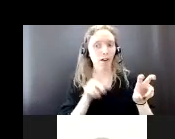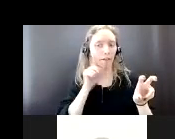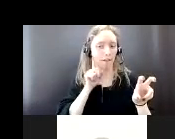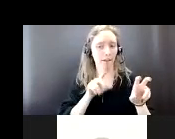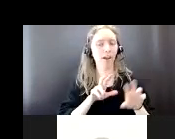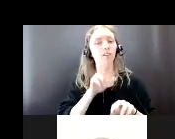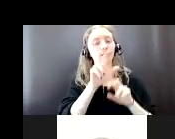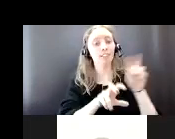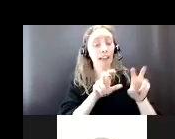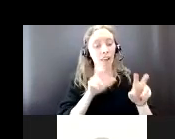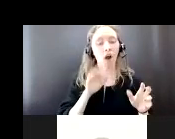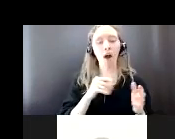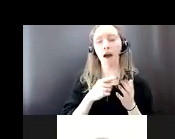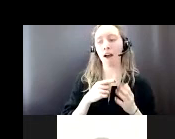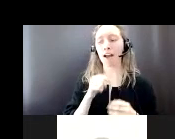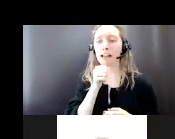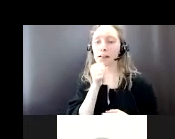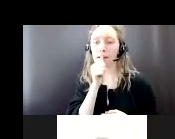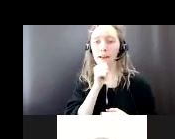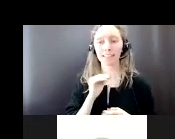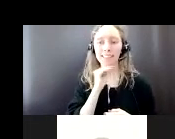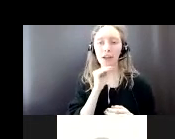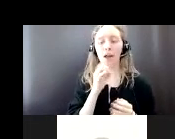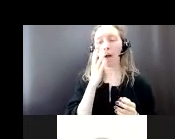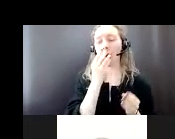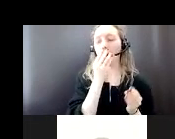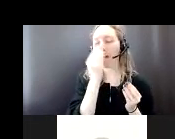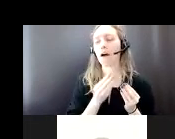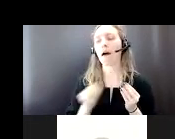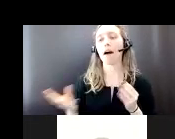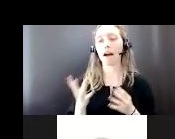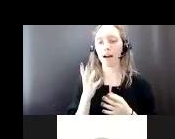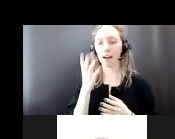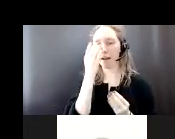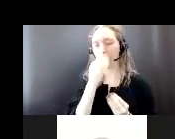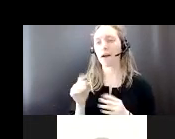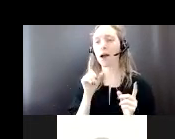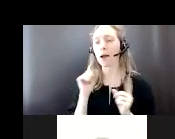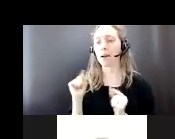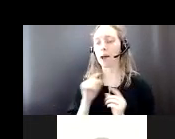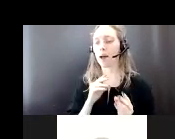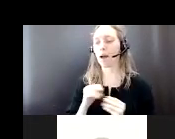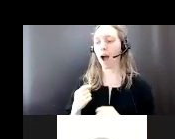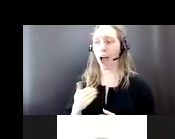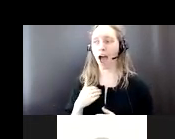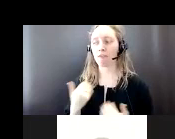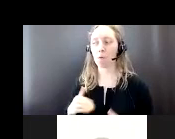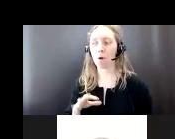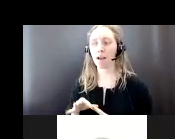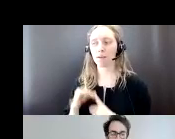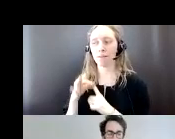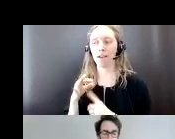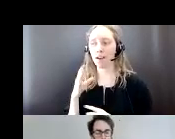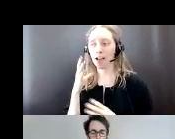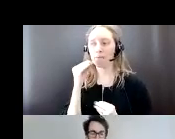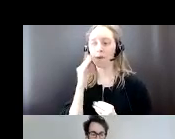Also illegal. So just be very careful when somebody says that they have a hot tip or hot scoop. So